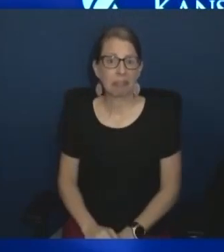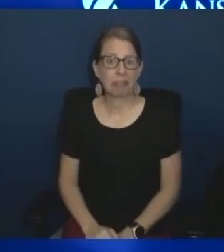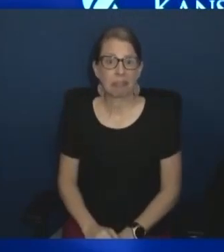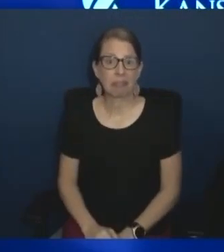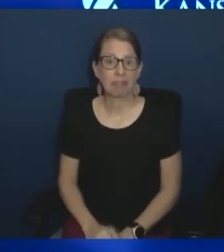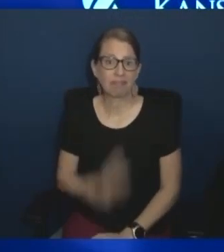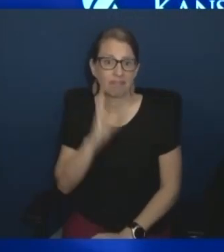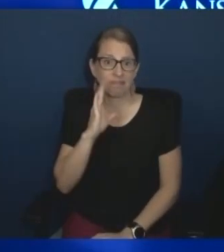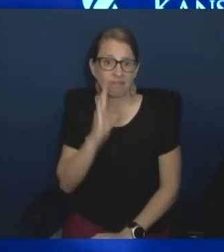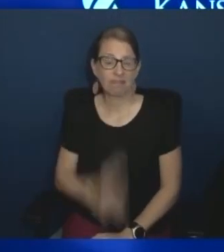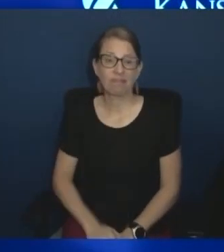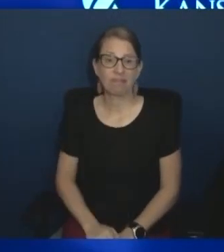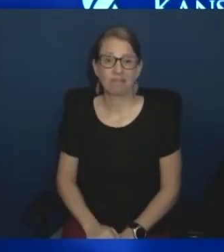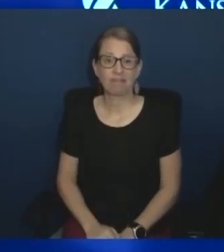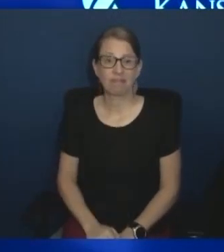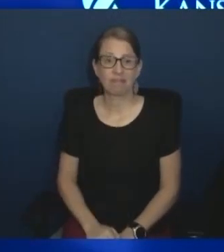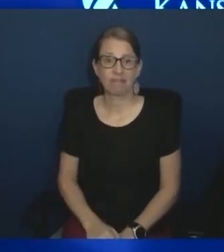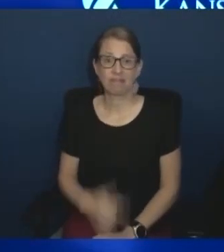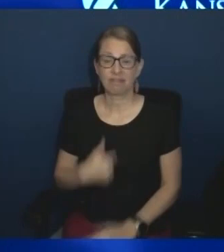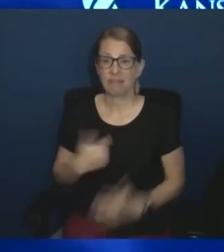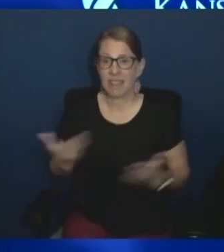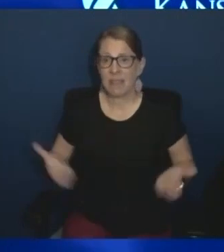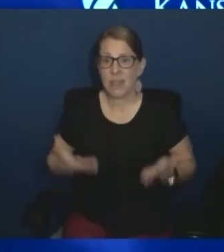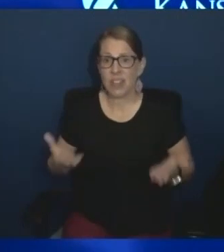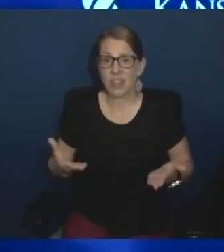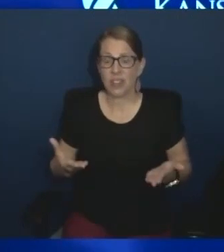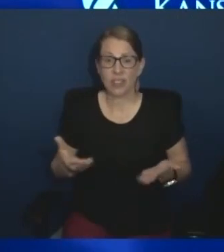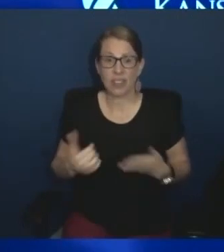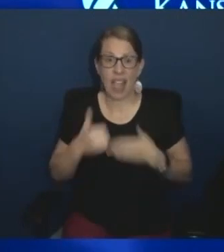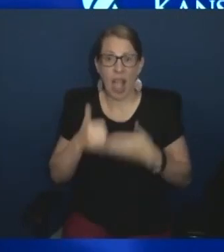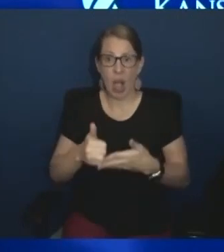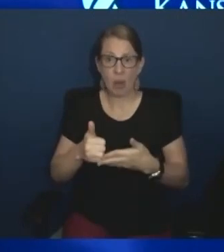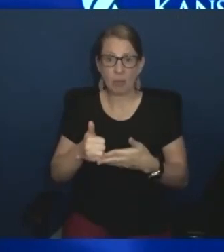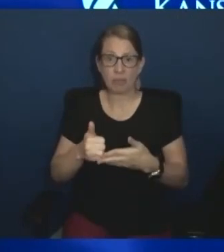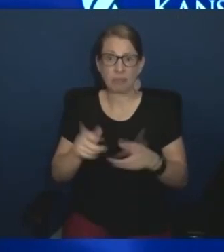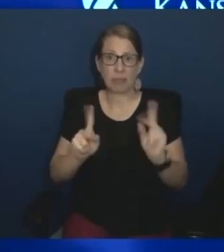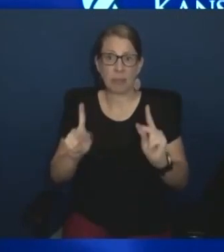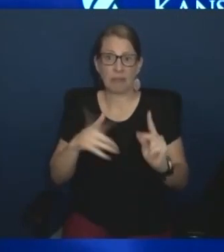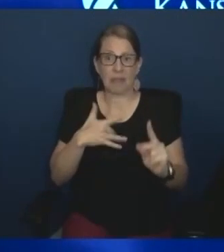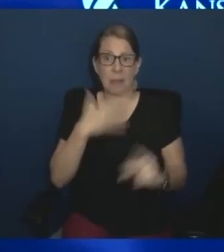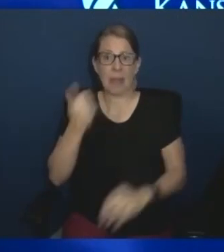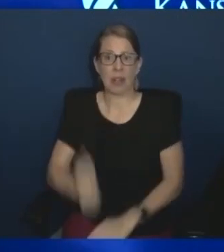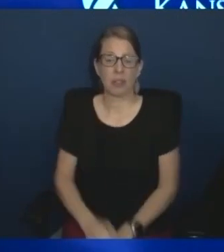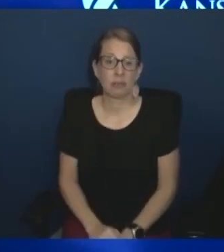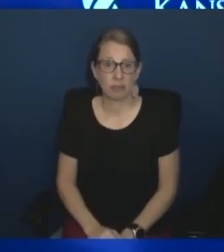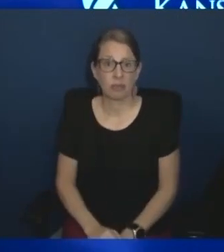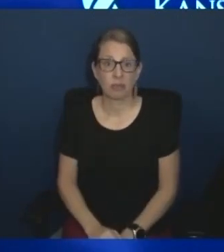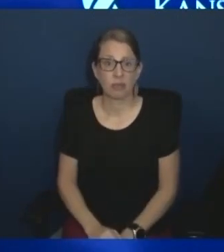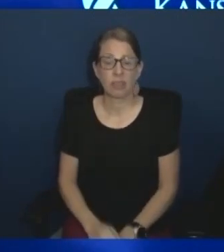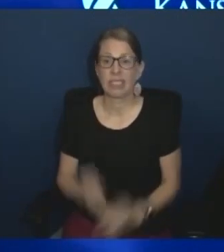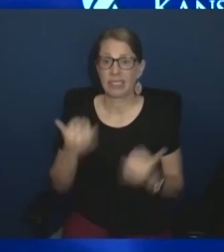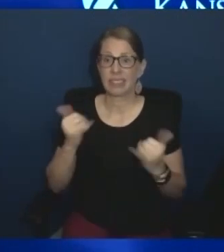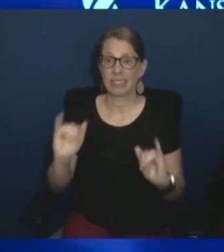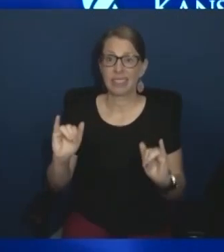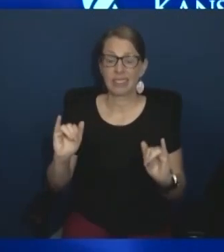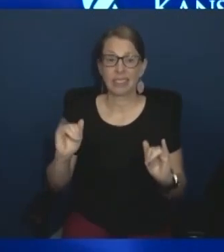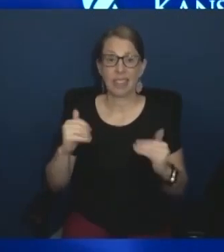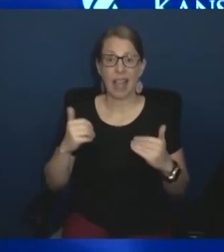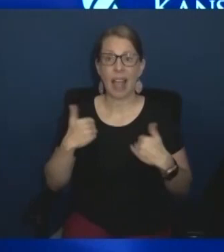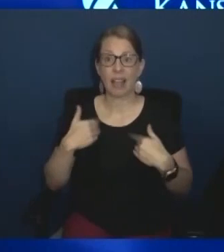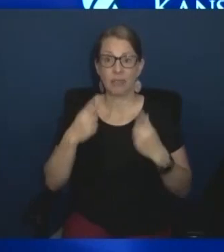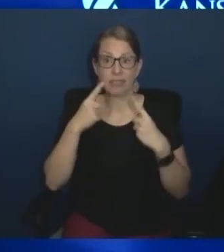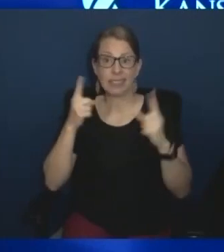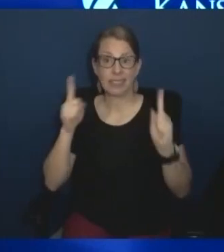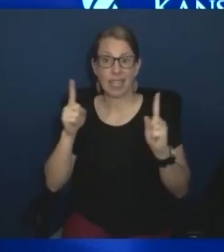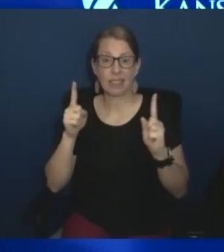I'm here to make people feel better, and we do still have those success stories of liberating people